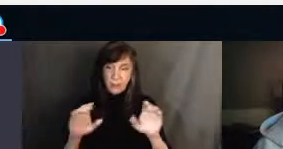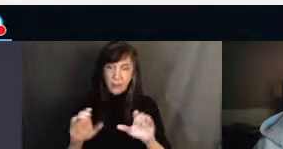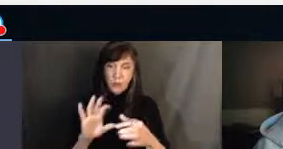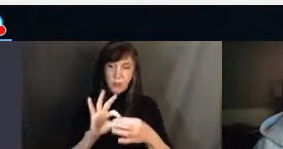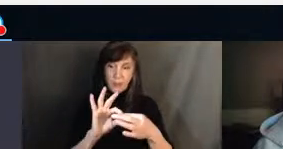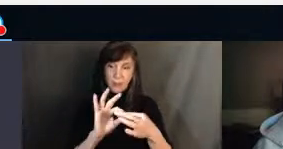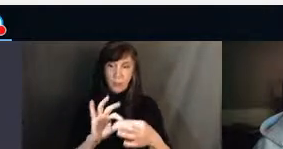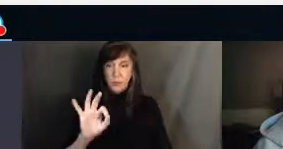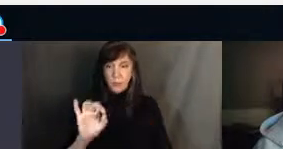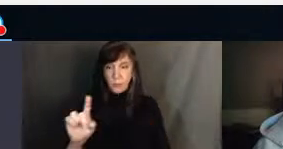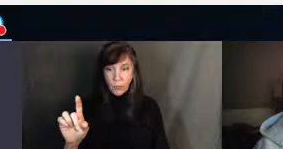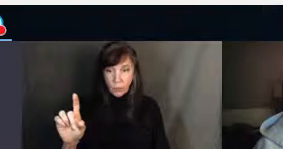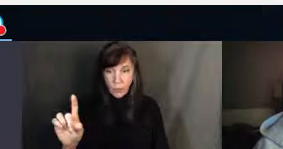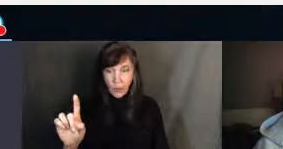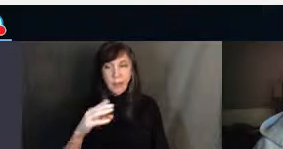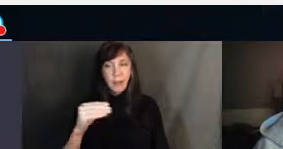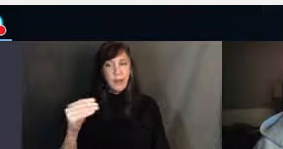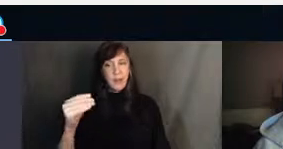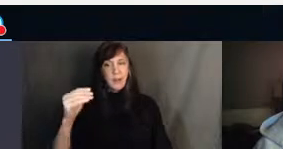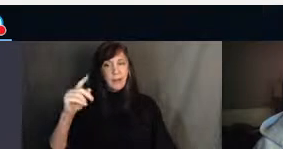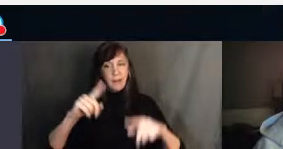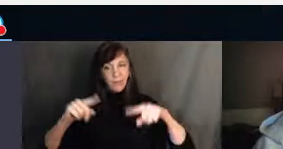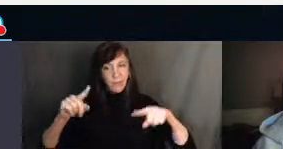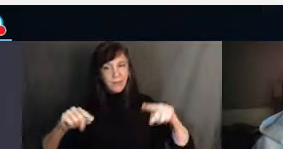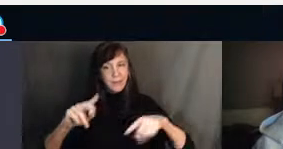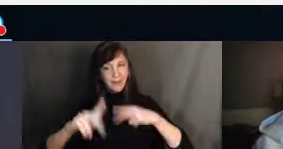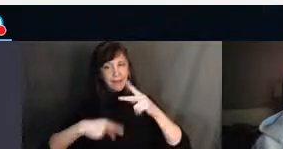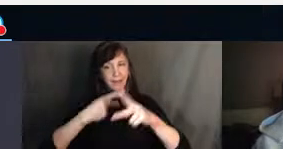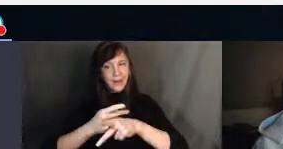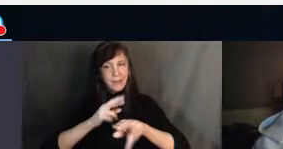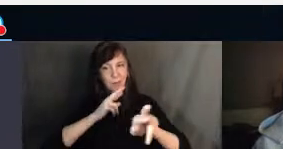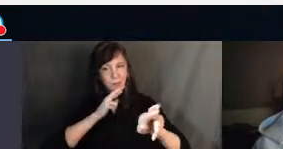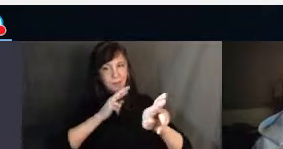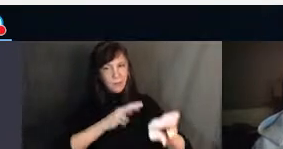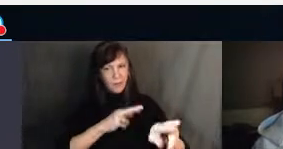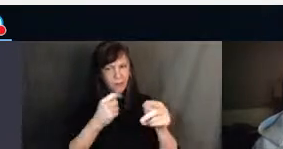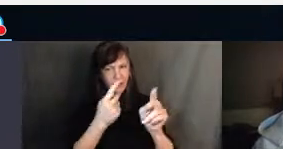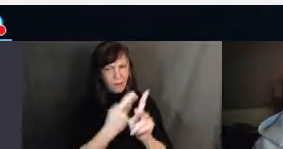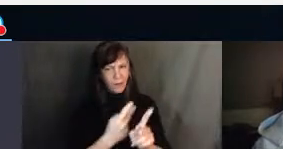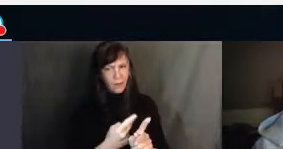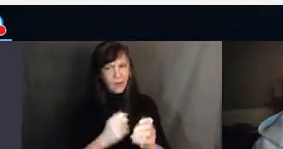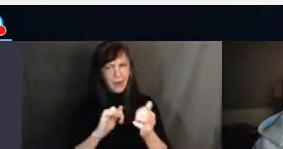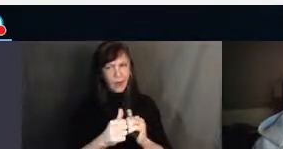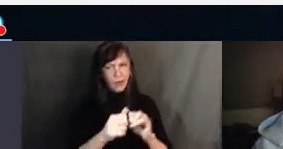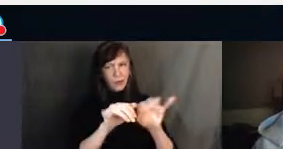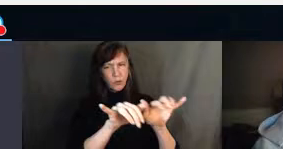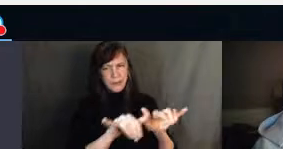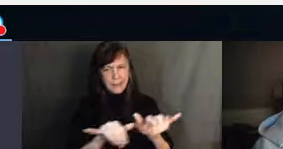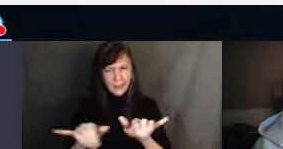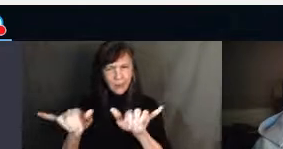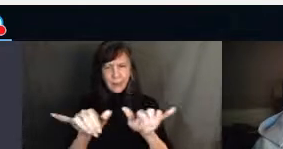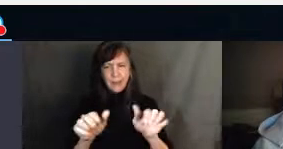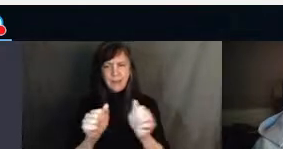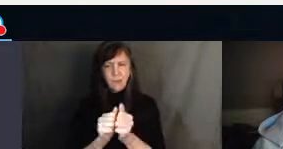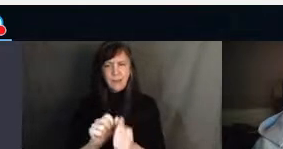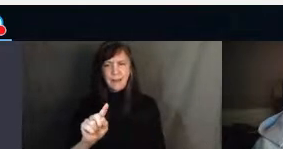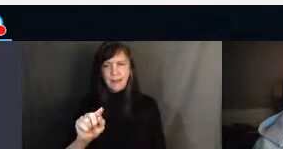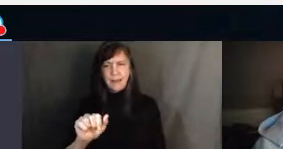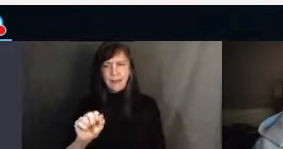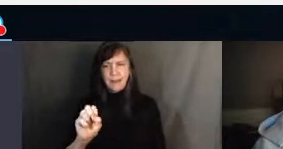911 and different response types, trying to figure out how that could be potentially standardized with the task force to